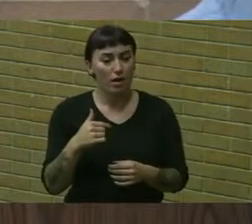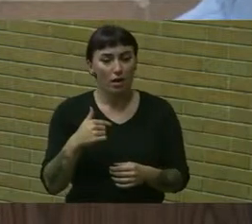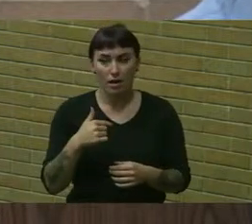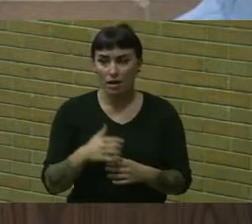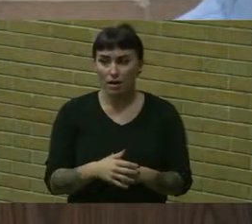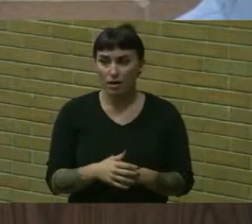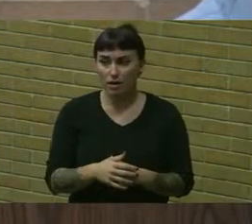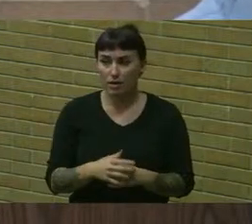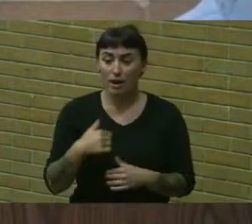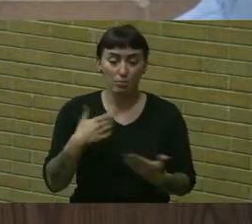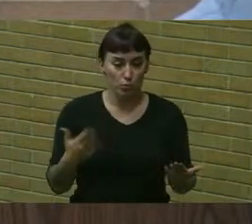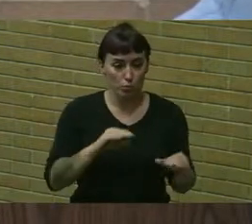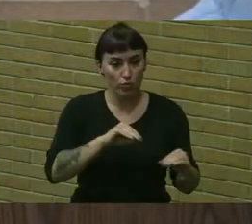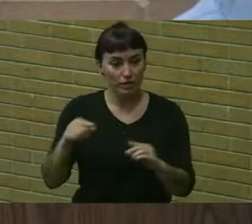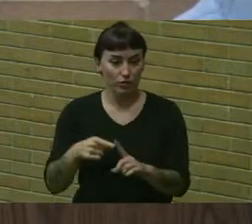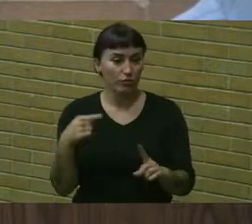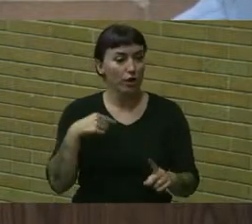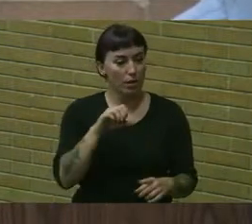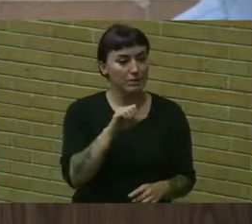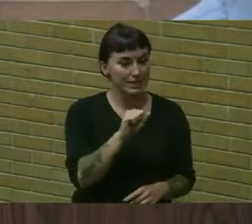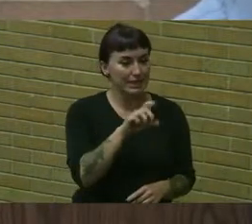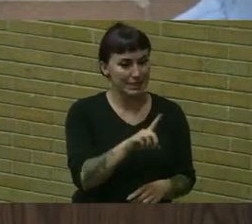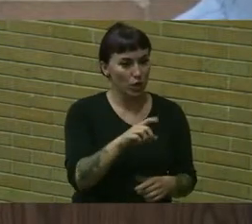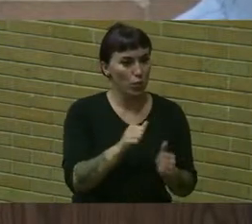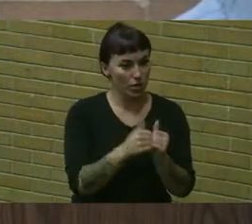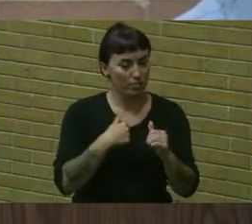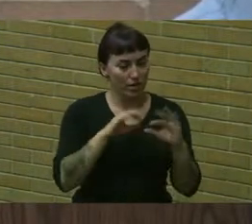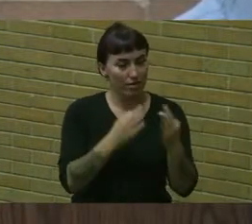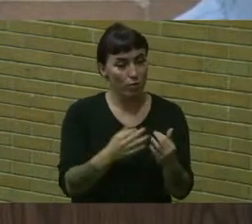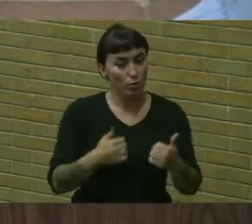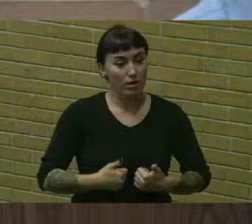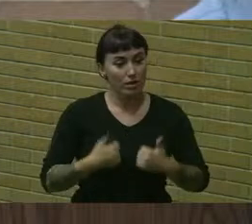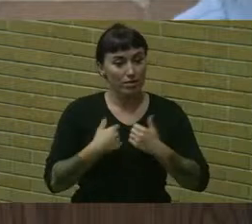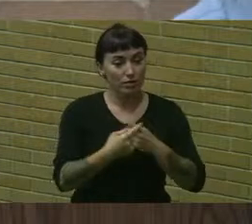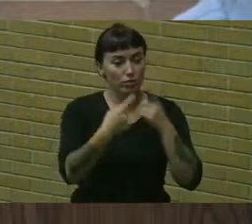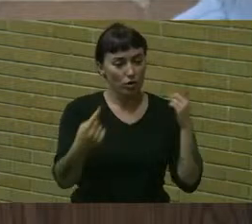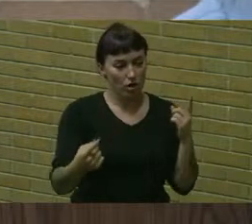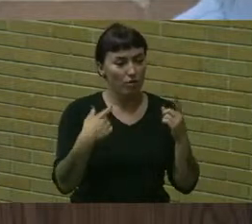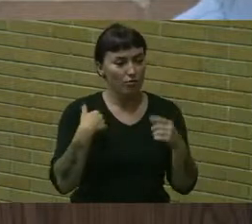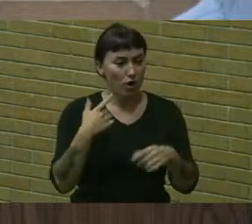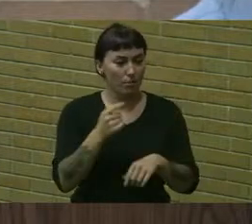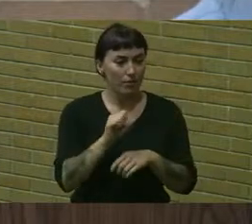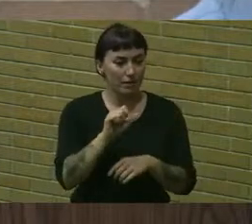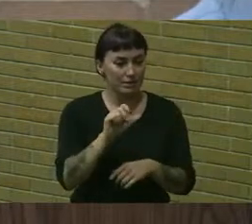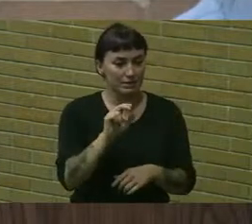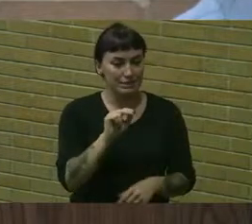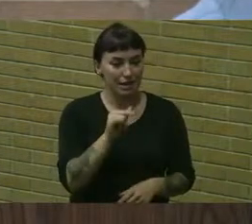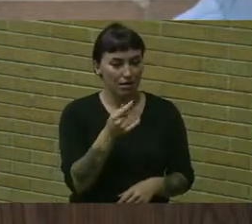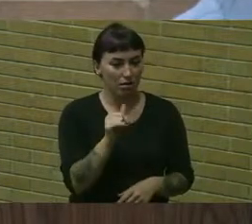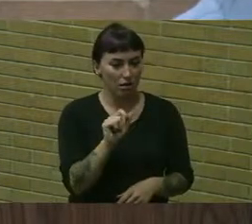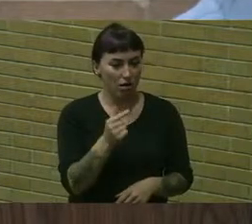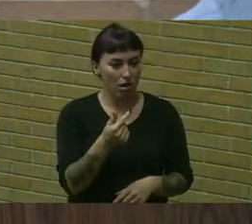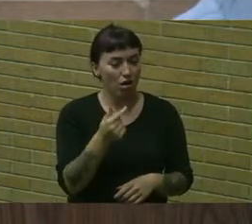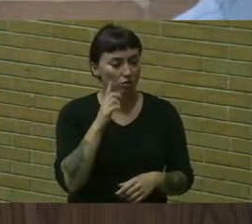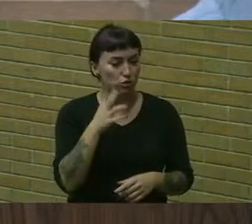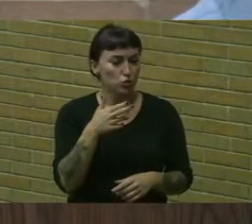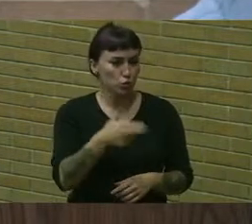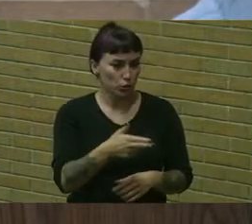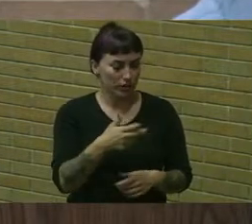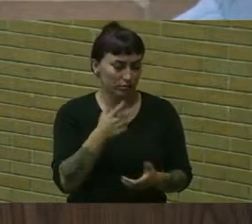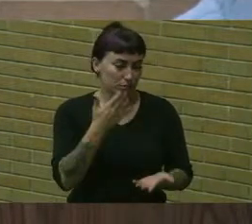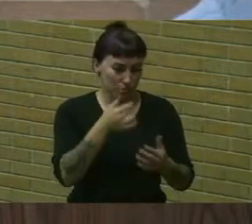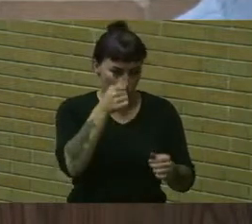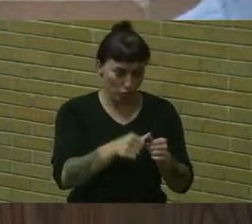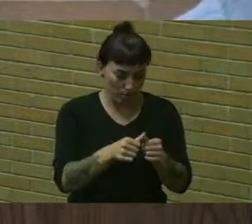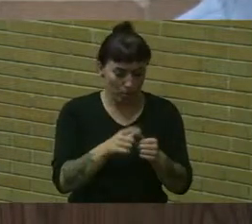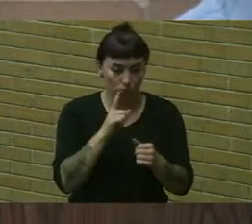here from San Diego with my family, and that we lived across the street from the synagogue shooting in Poway. Some of you may remember that.